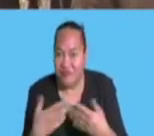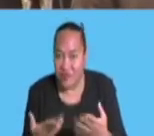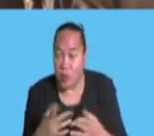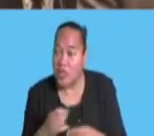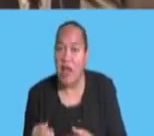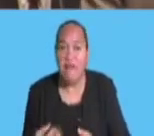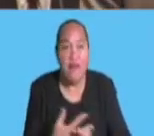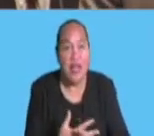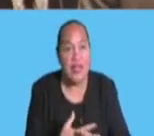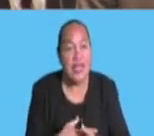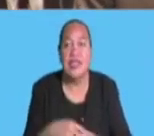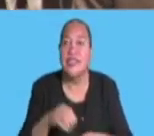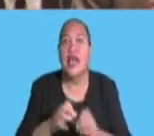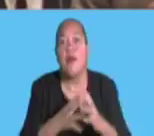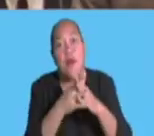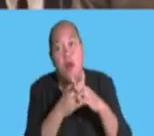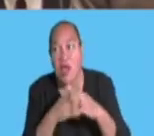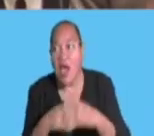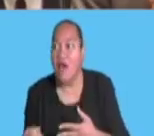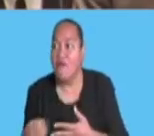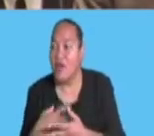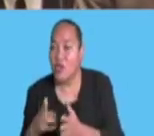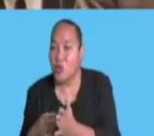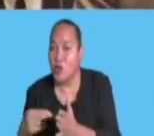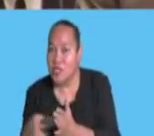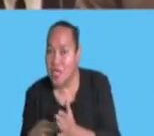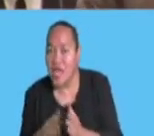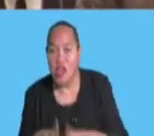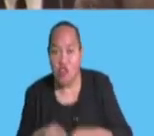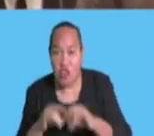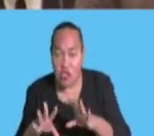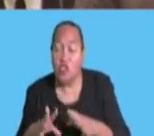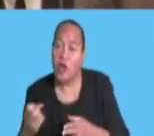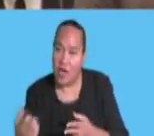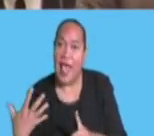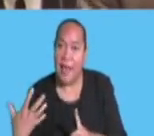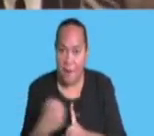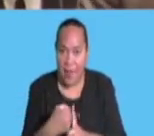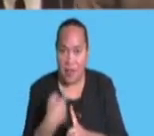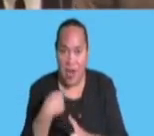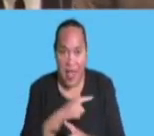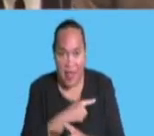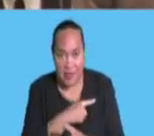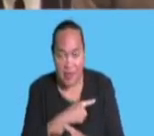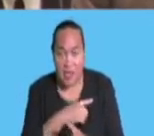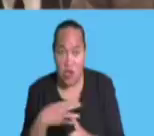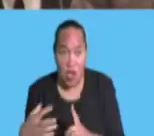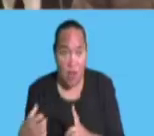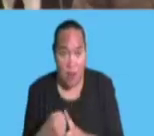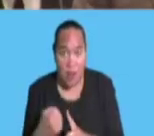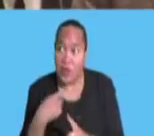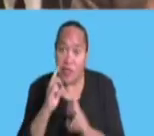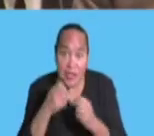States, it's affecting New Zealand, it's affecting Australia, and when that happens, that impacts on us. And the impacts of this we're beginning to see